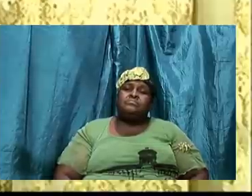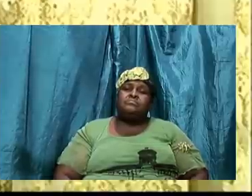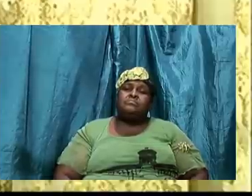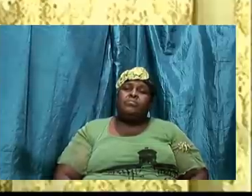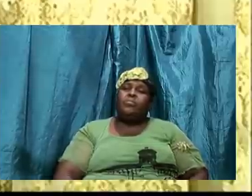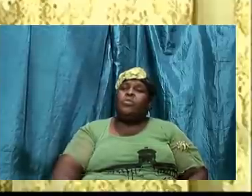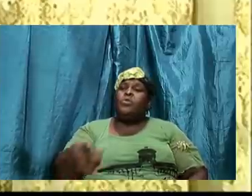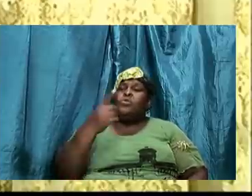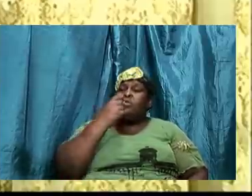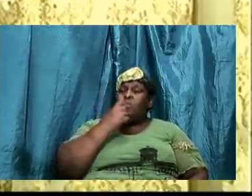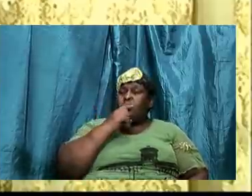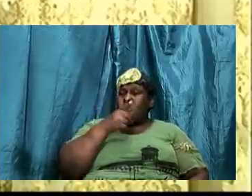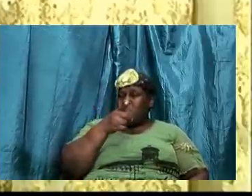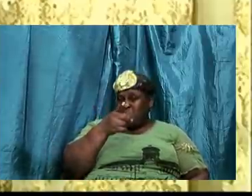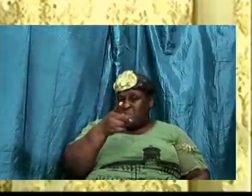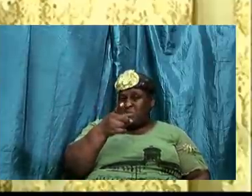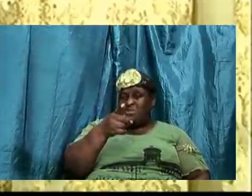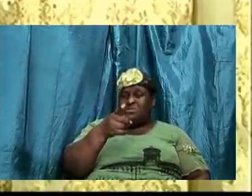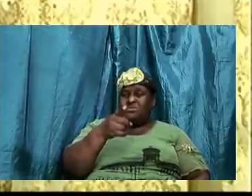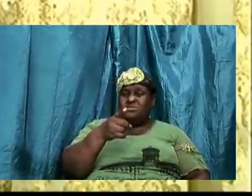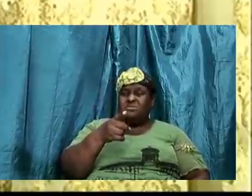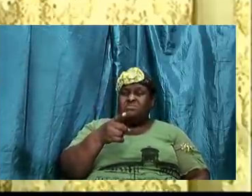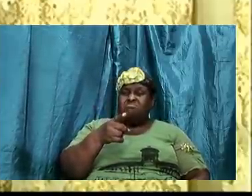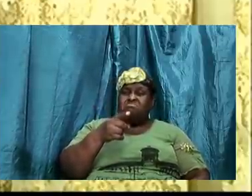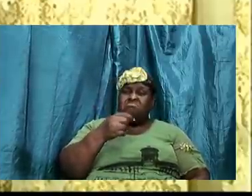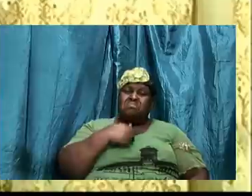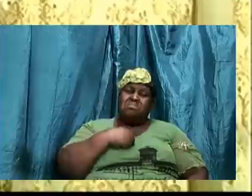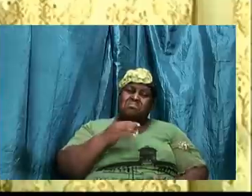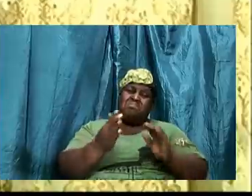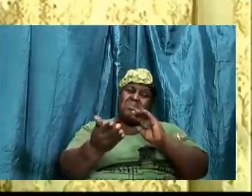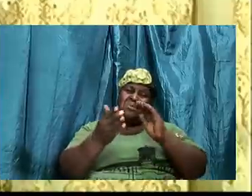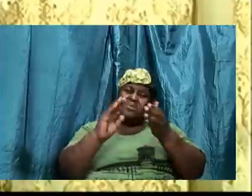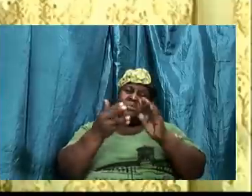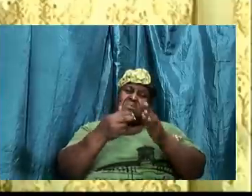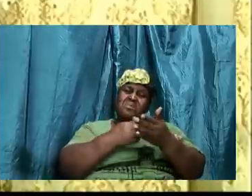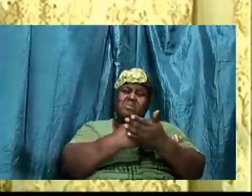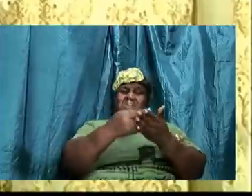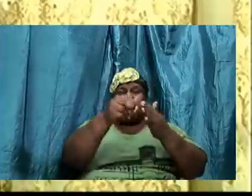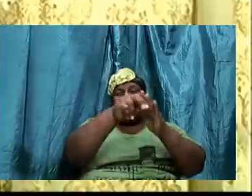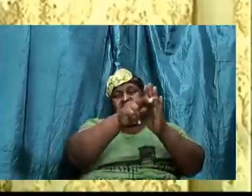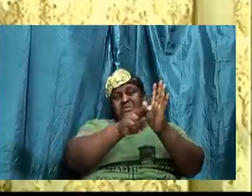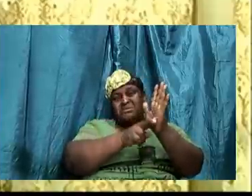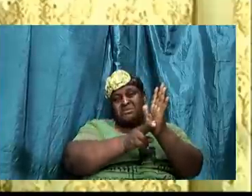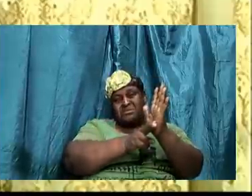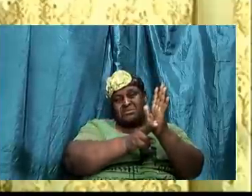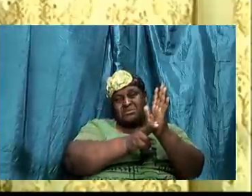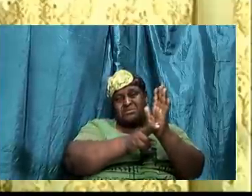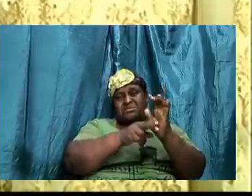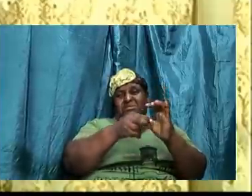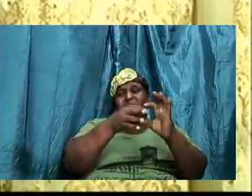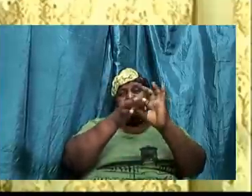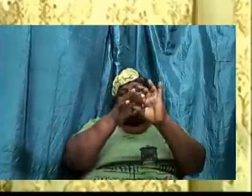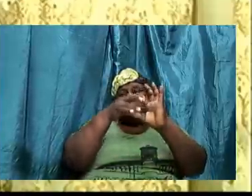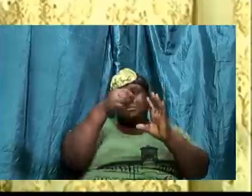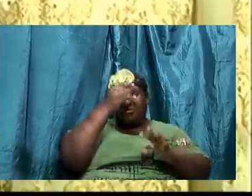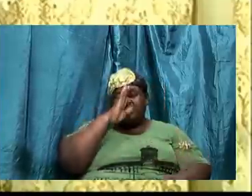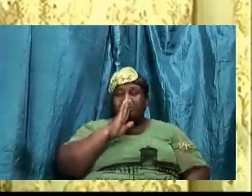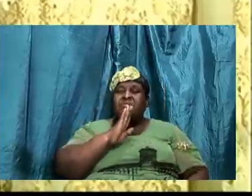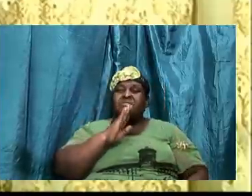Who are you? I have become the righteousness of God.